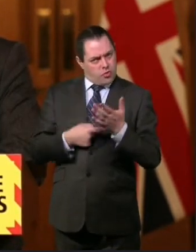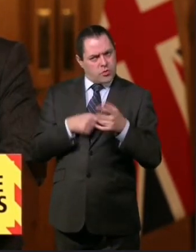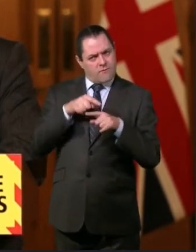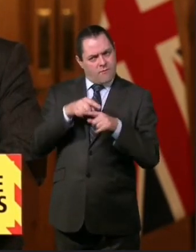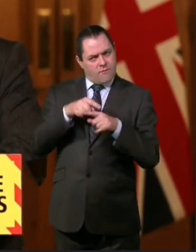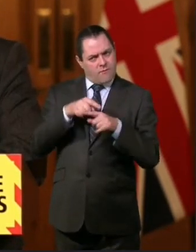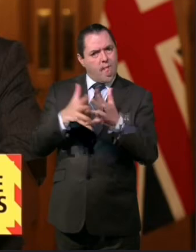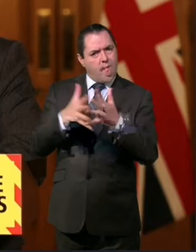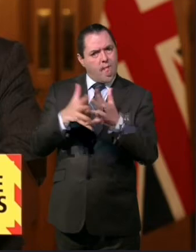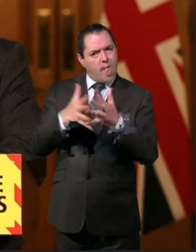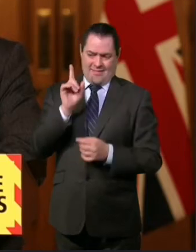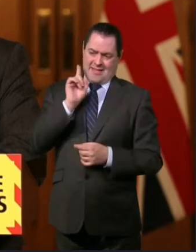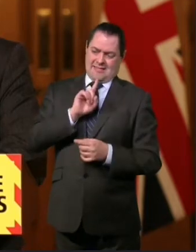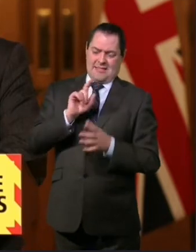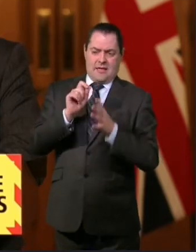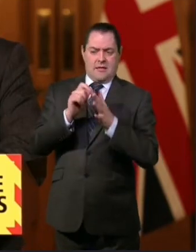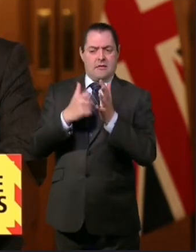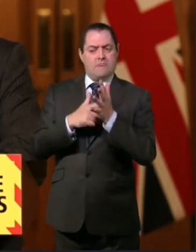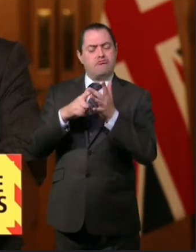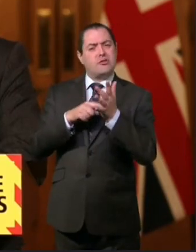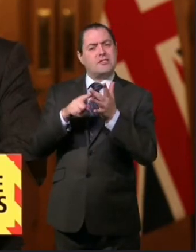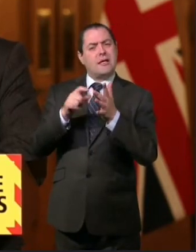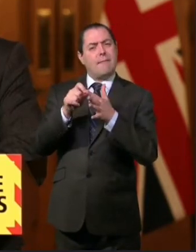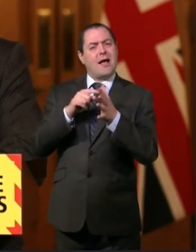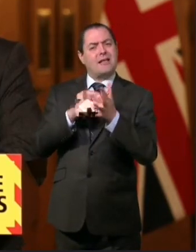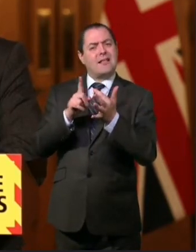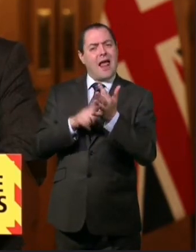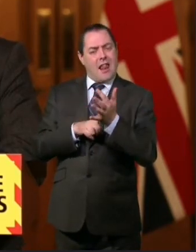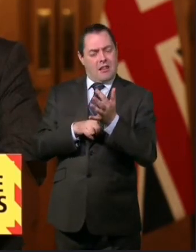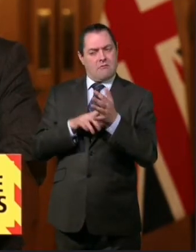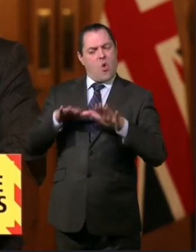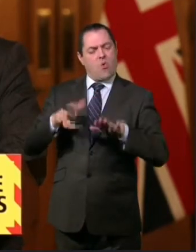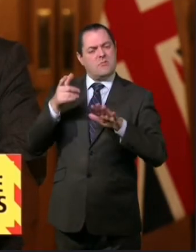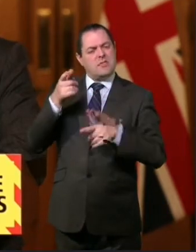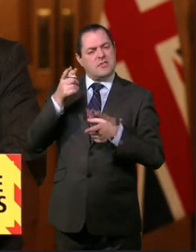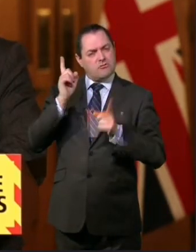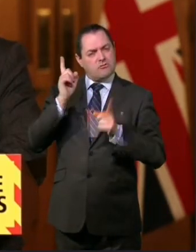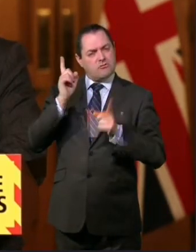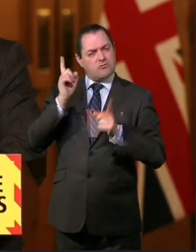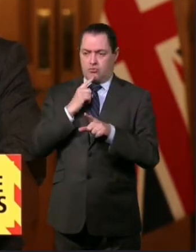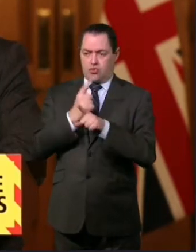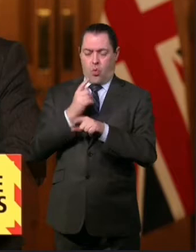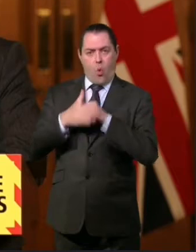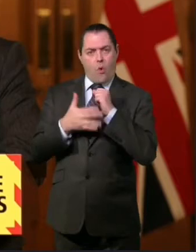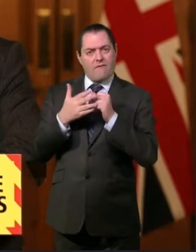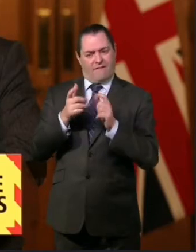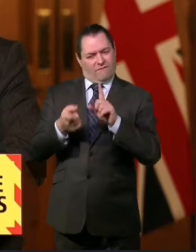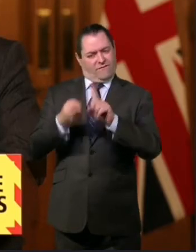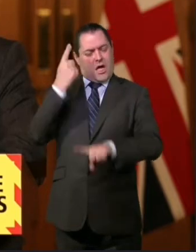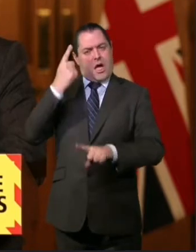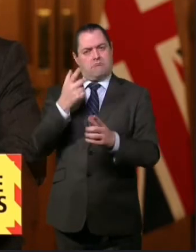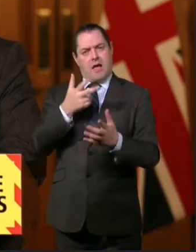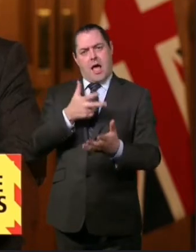about fines. We will do it. We will enforce the law. We will make sure that people don't